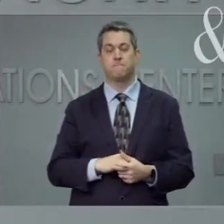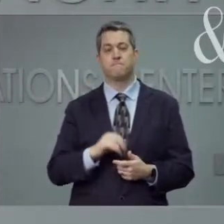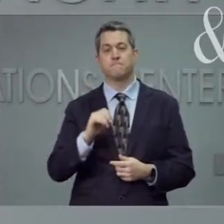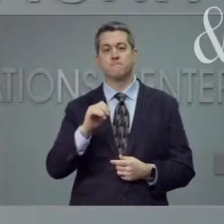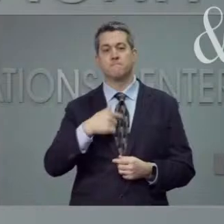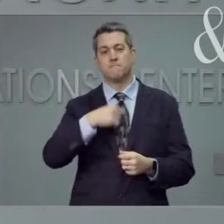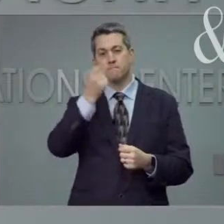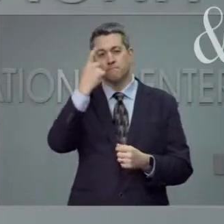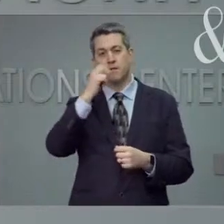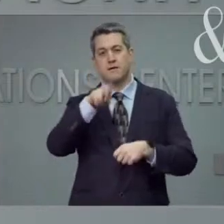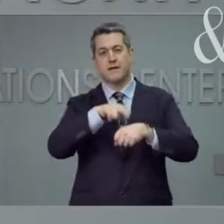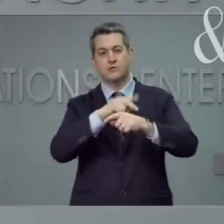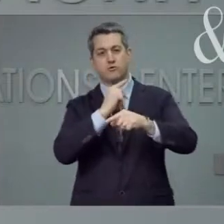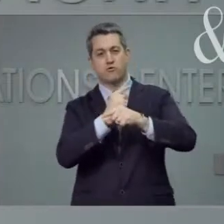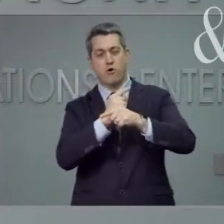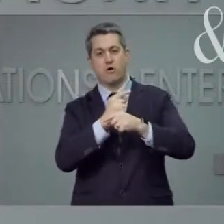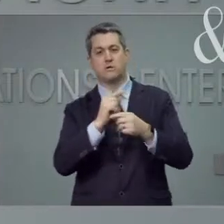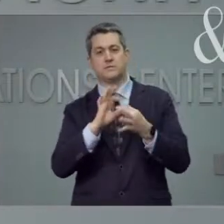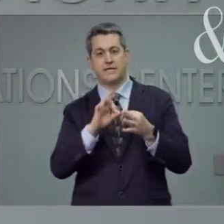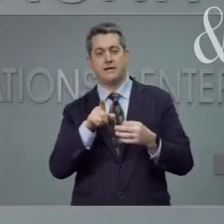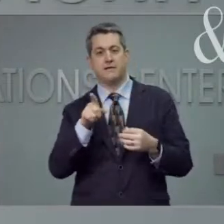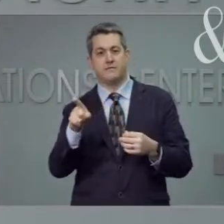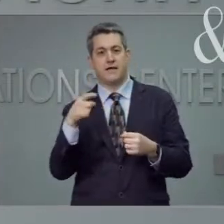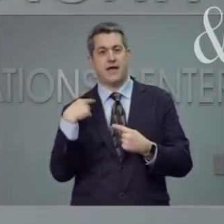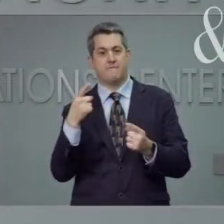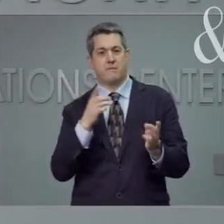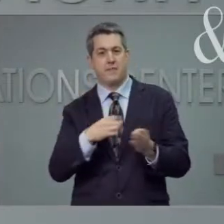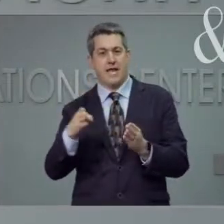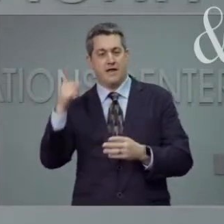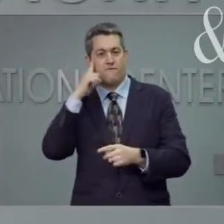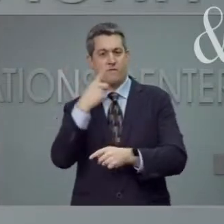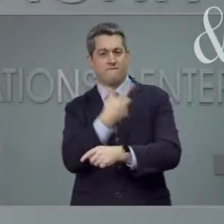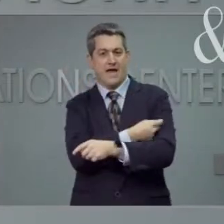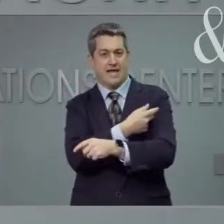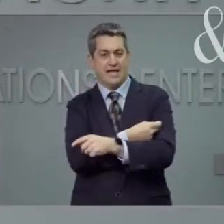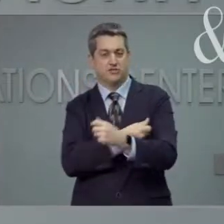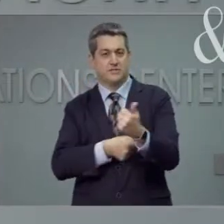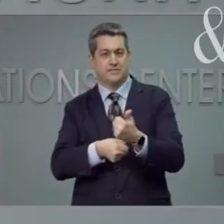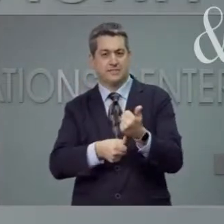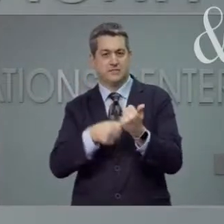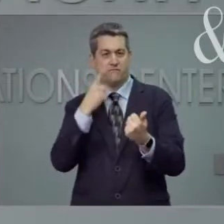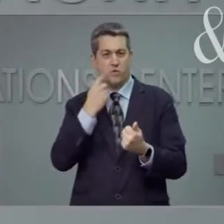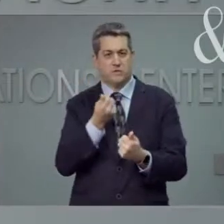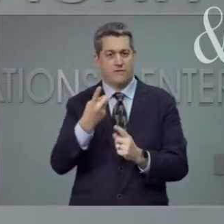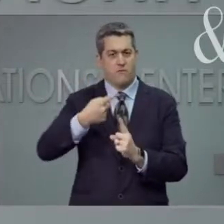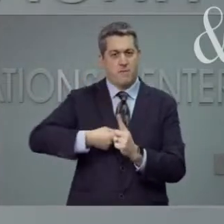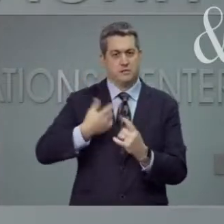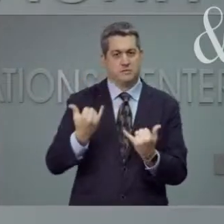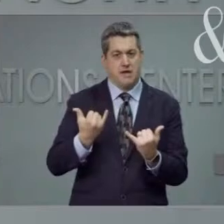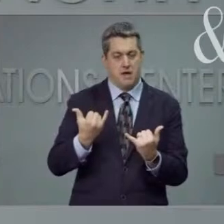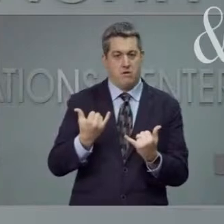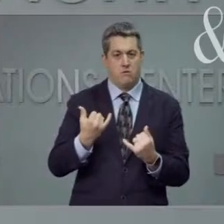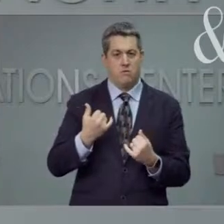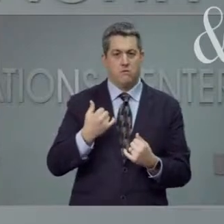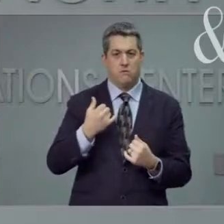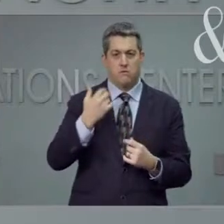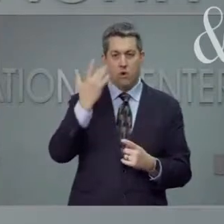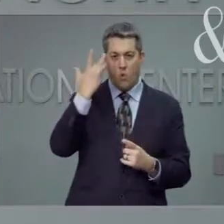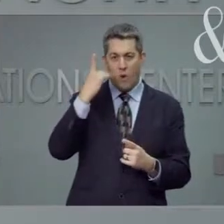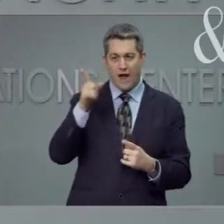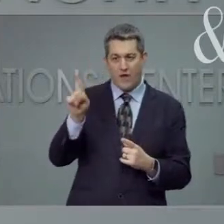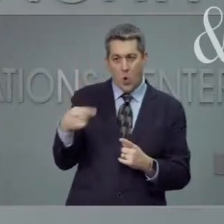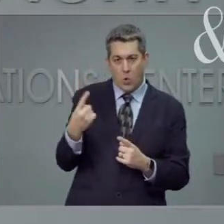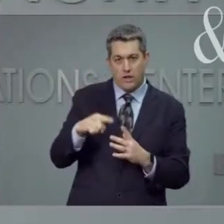understand, the National Guard had indicated they've been doing some planning for the vaccination assistance for a couple of months now. Why are they only